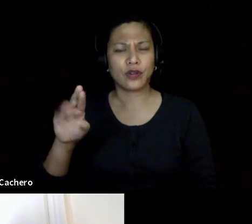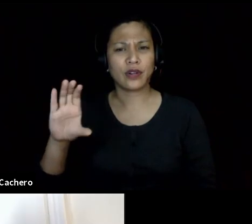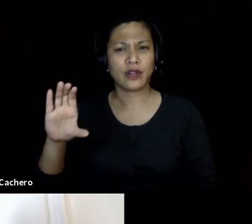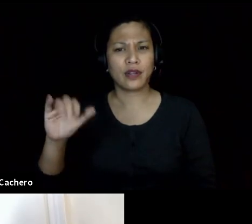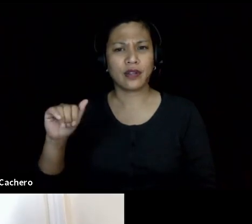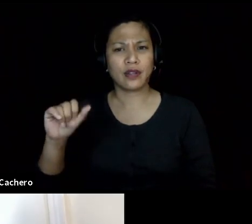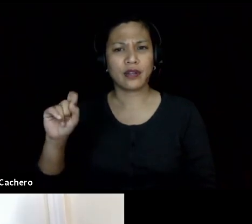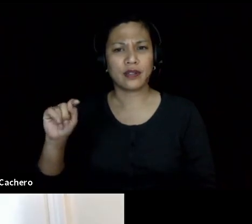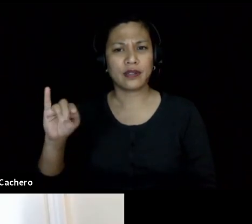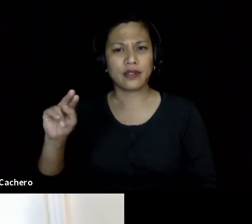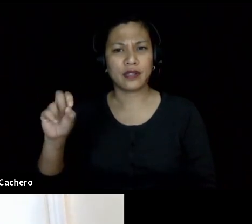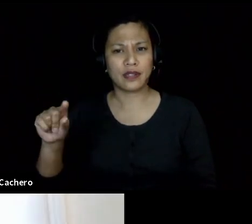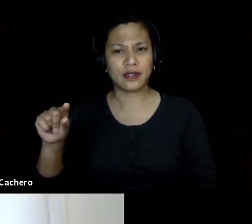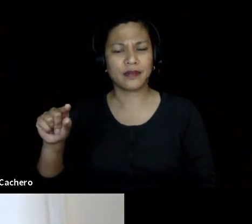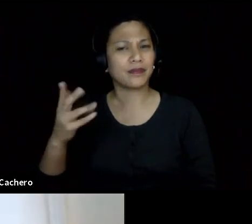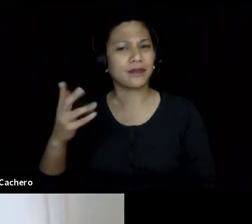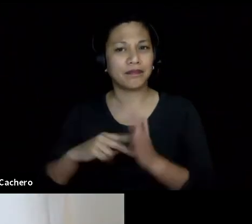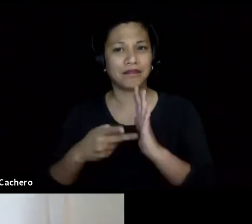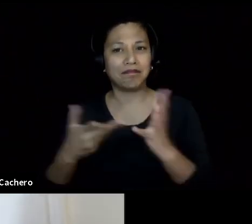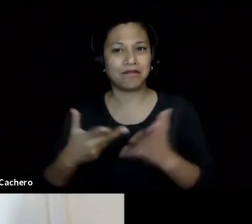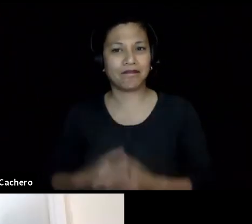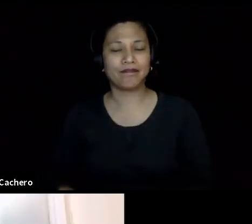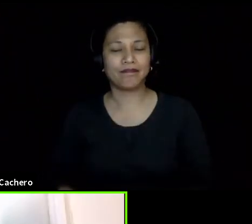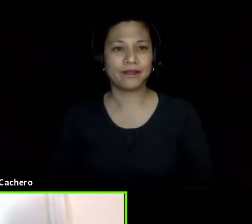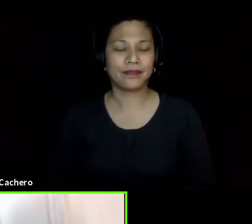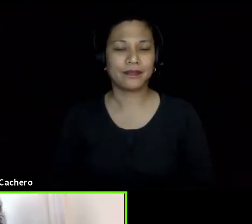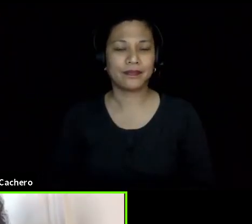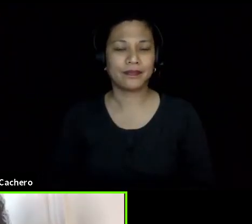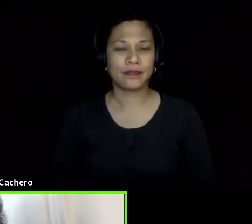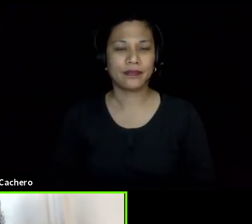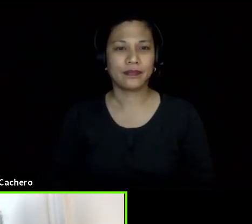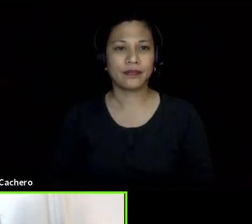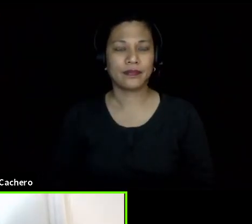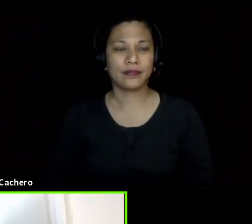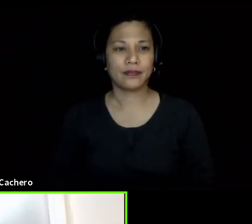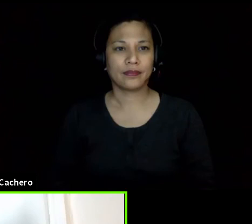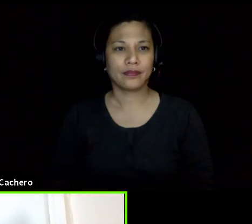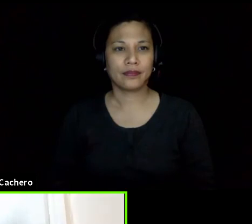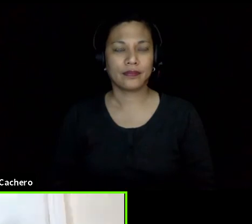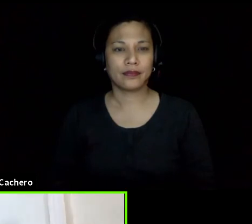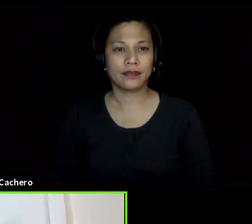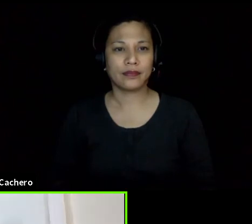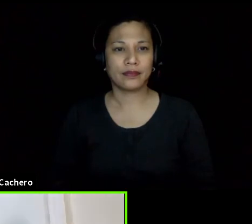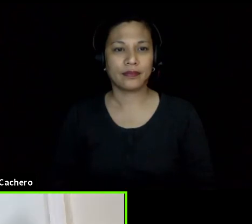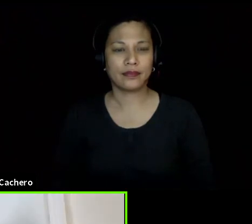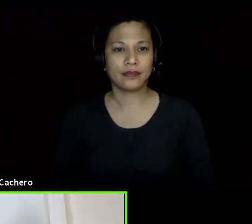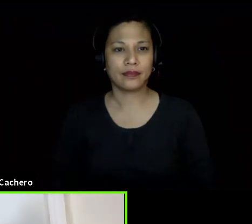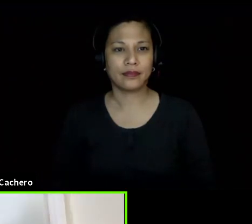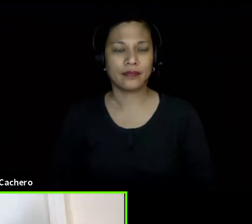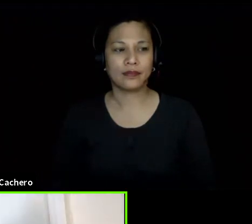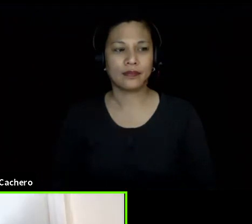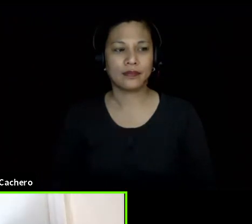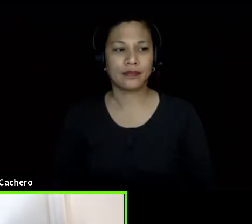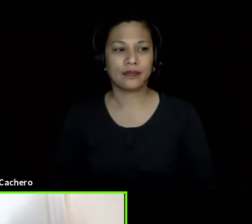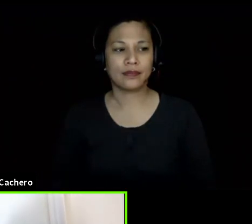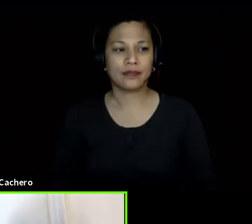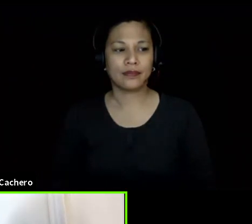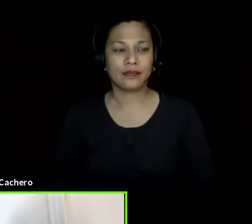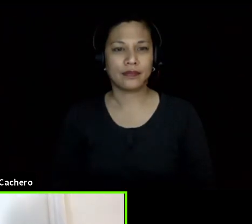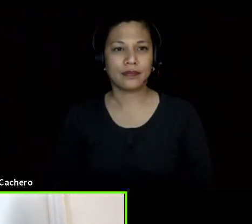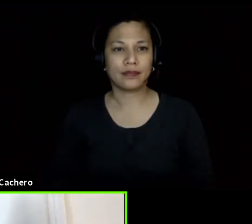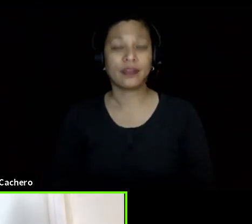Murdoch asked a question. Sure. Do you mind clarifying? Yeah, sure. So cluster